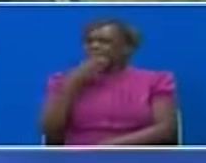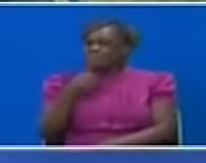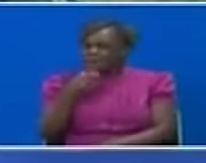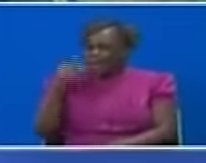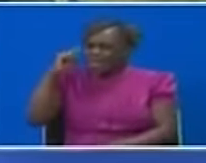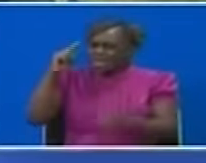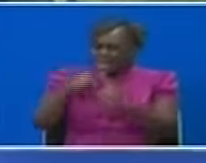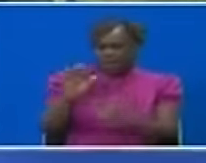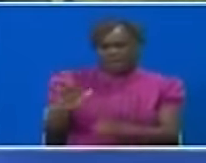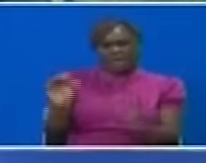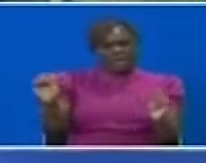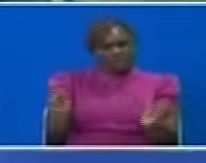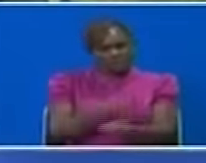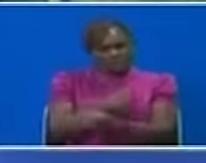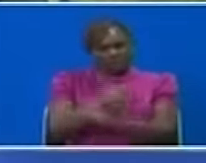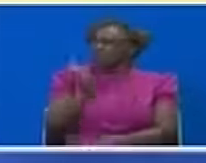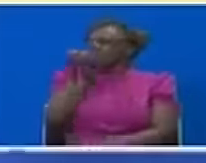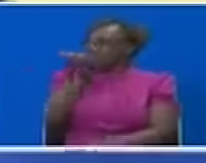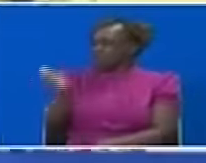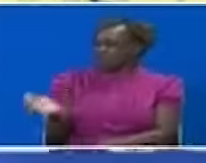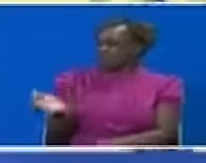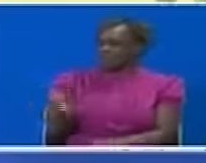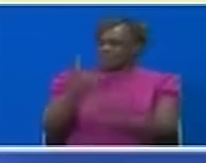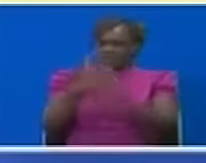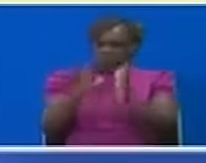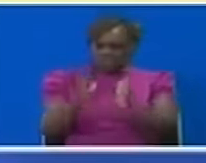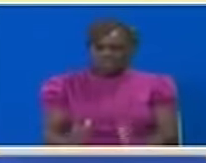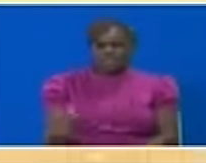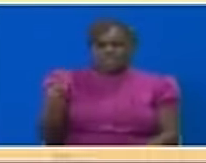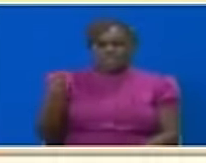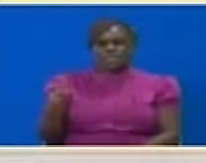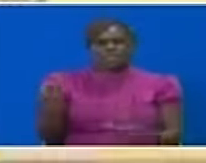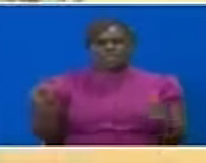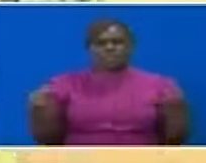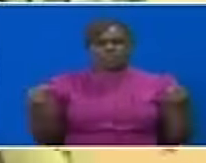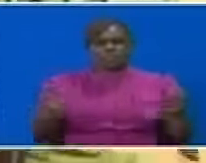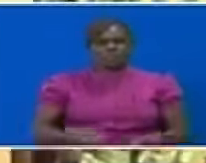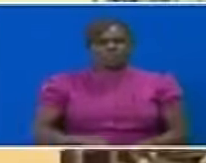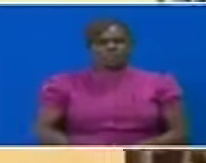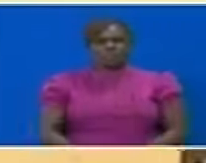motivation cannot be taken lightly. Dorcas Wangira, KTN News.